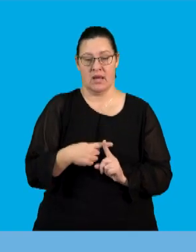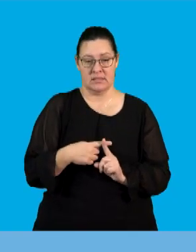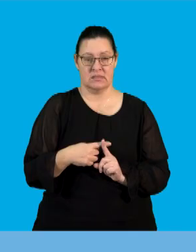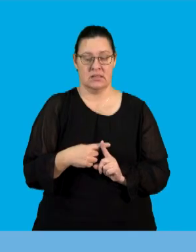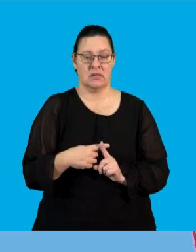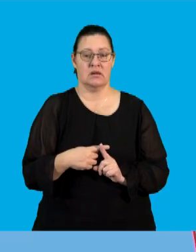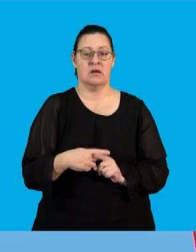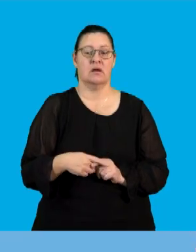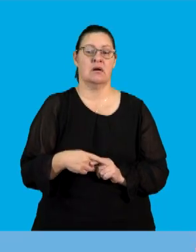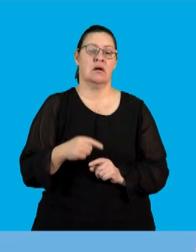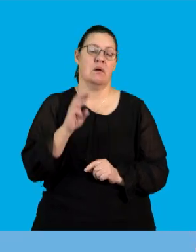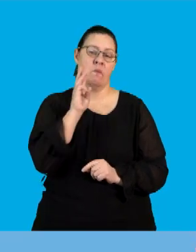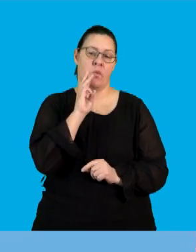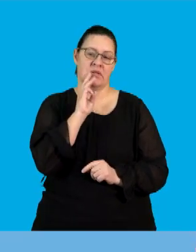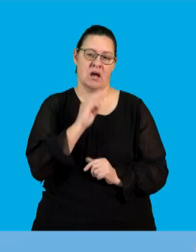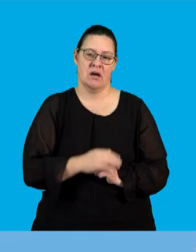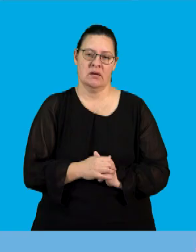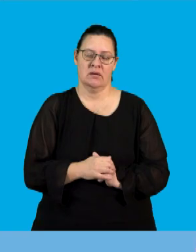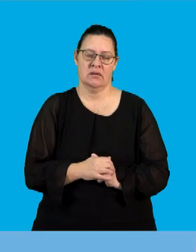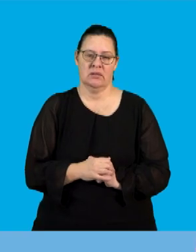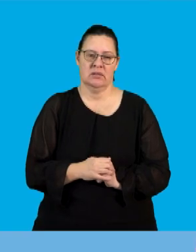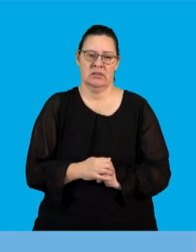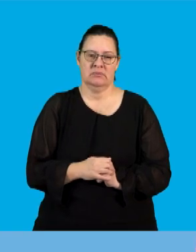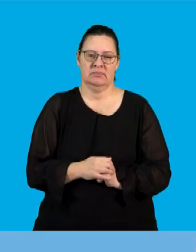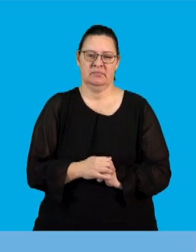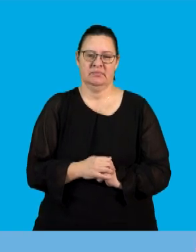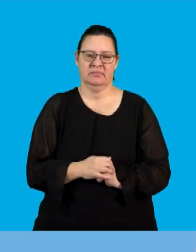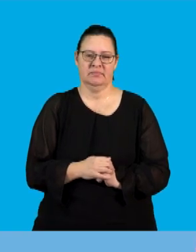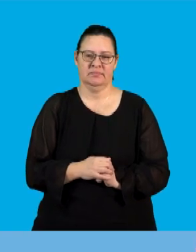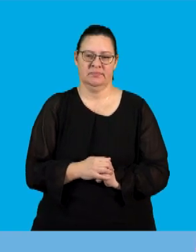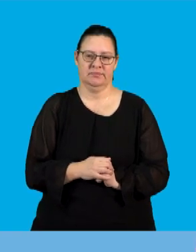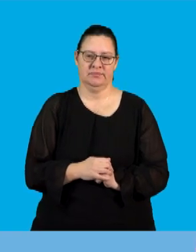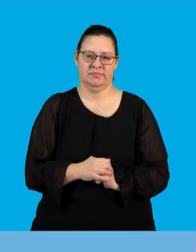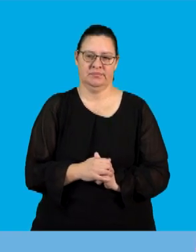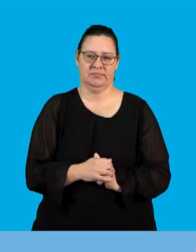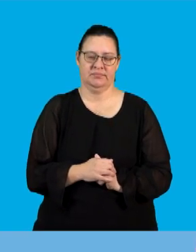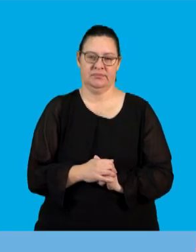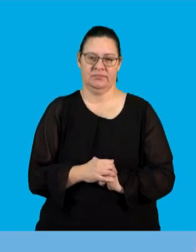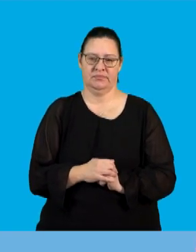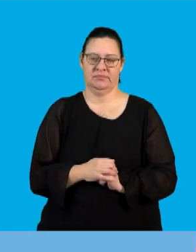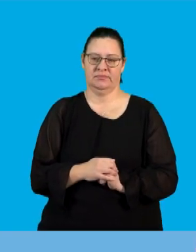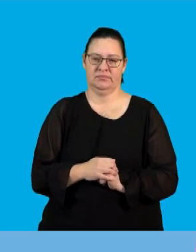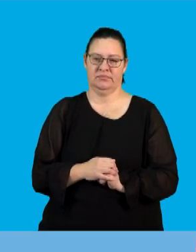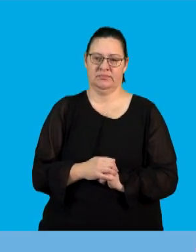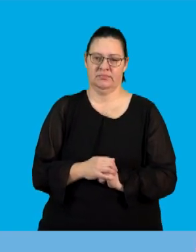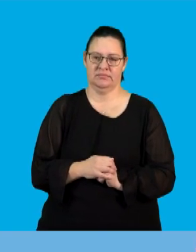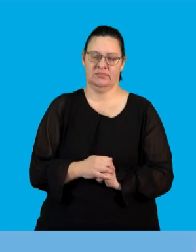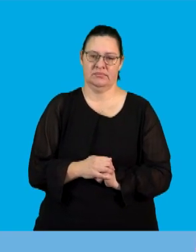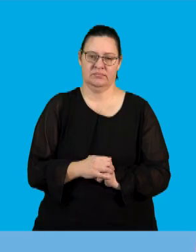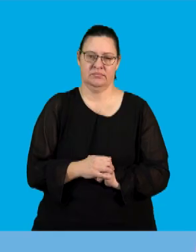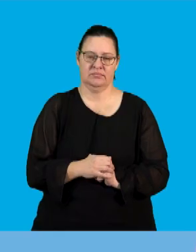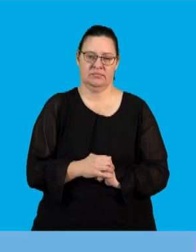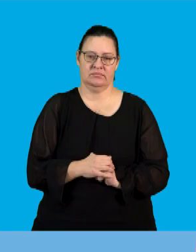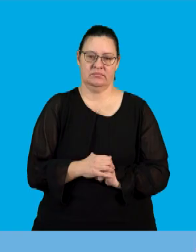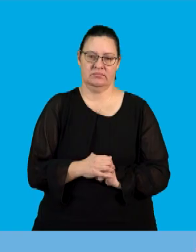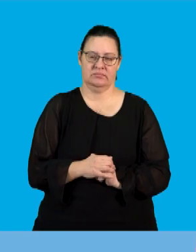plus, because for the lack of space, we're just going to write our H2O down here, water. Because